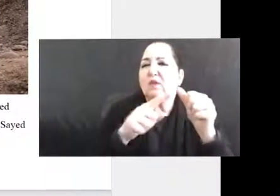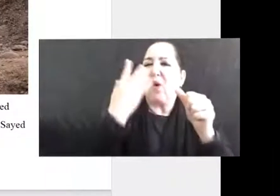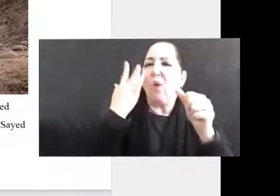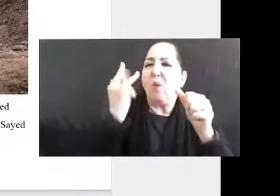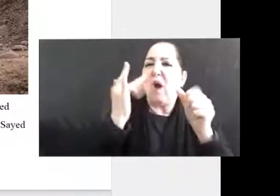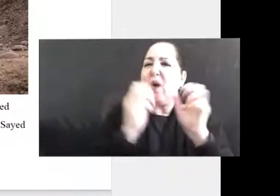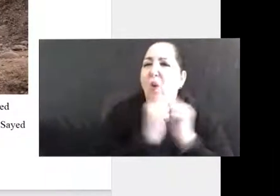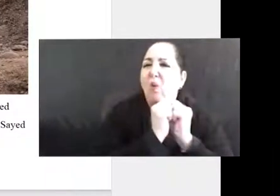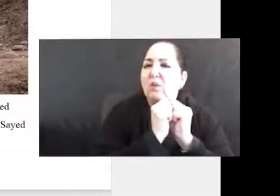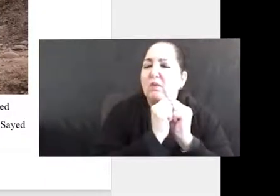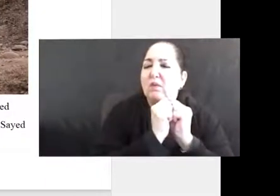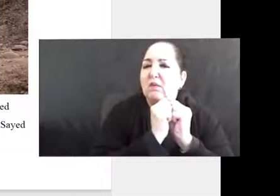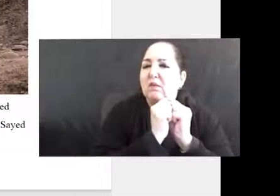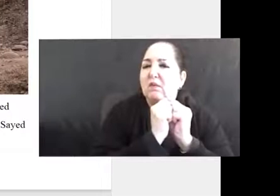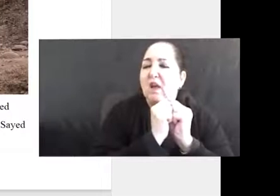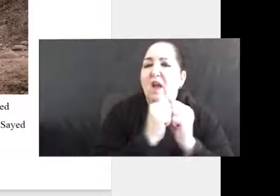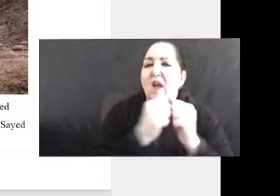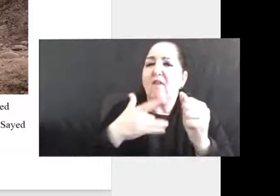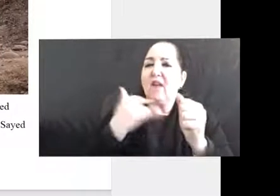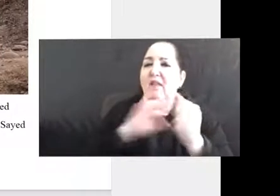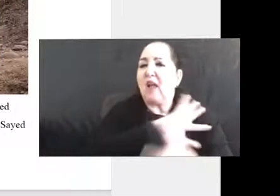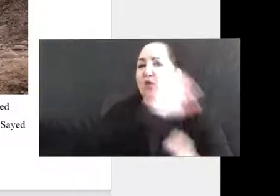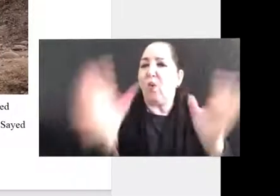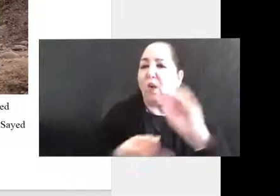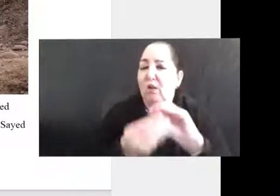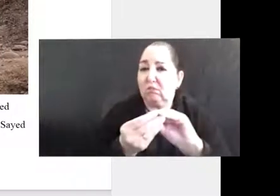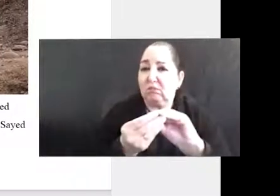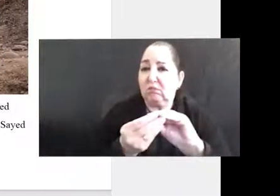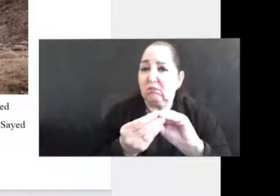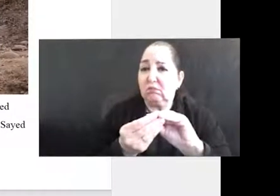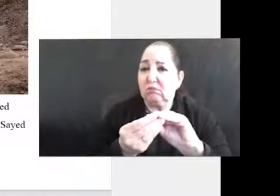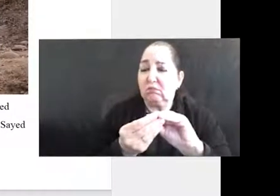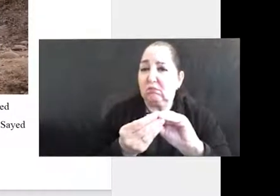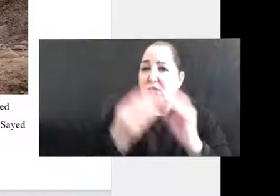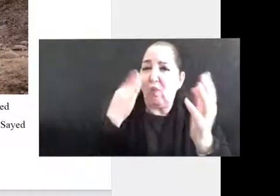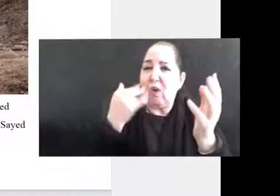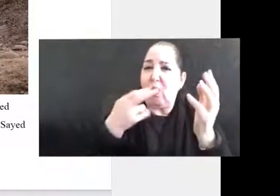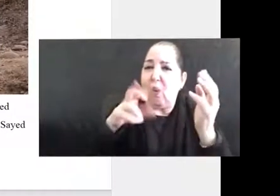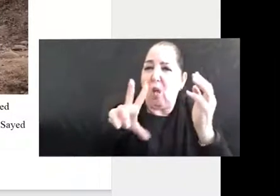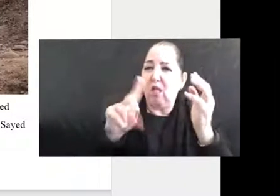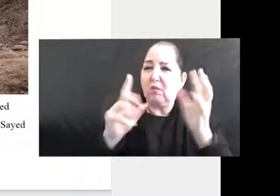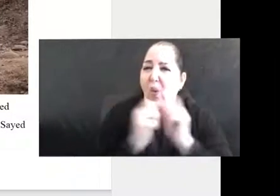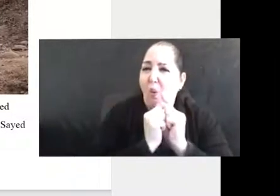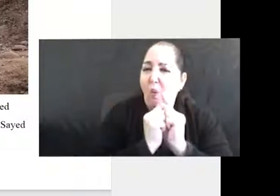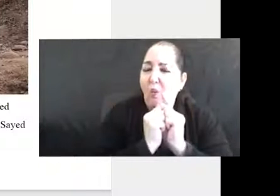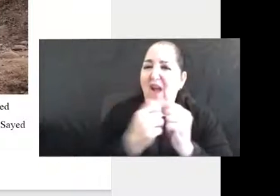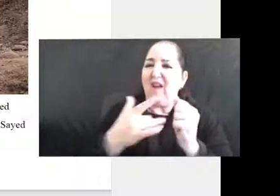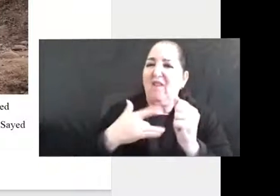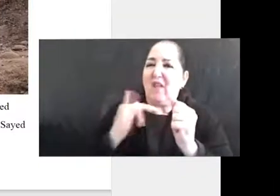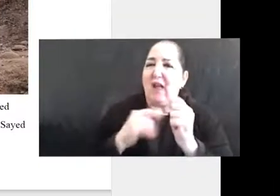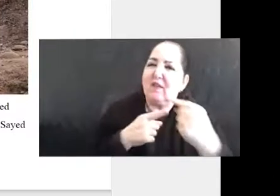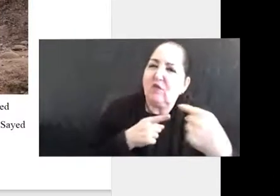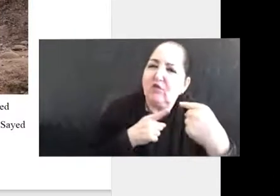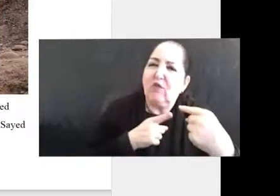hold? You know, it feels like a tautology, you know, beside together. Why hold? Why this, I